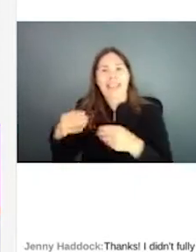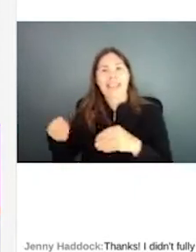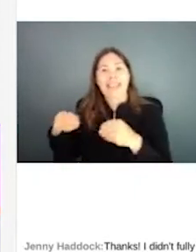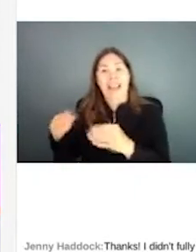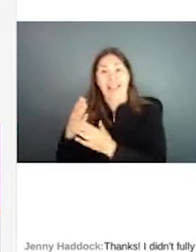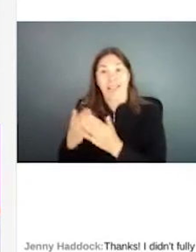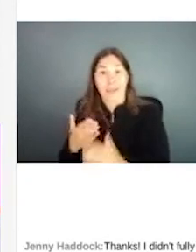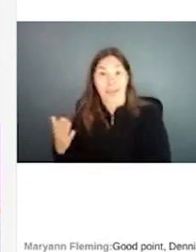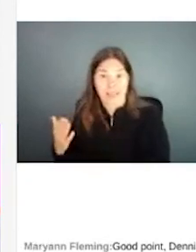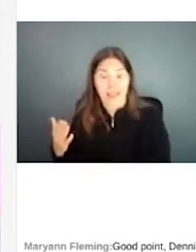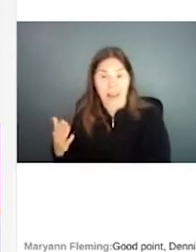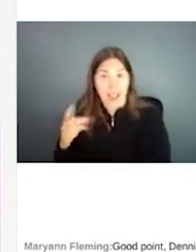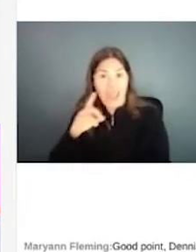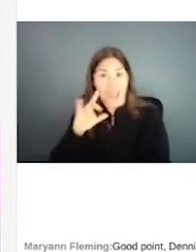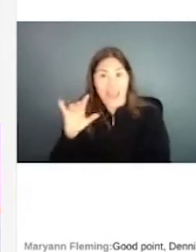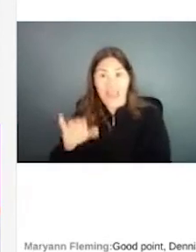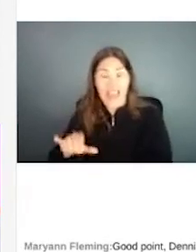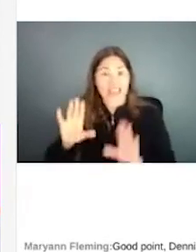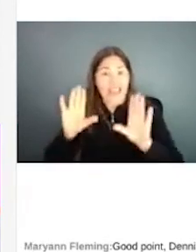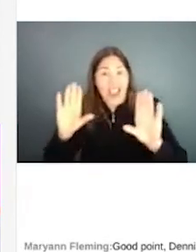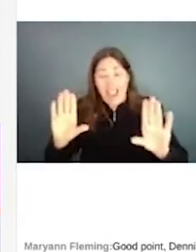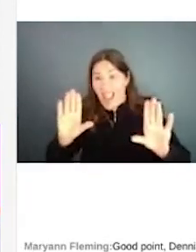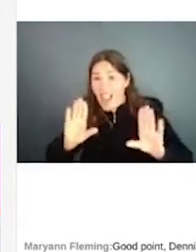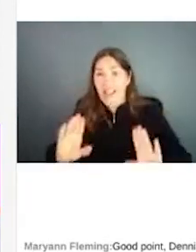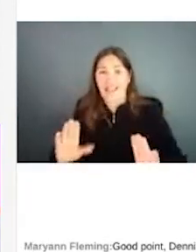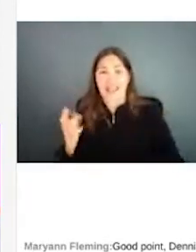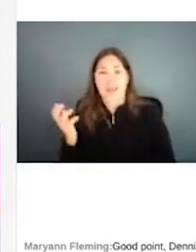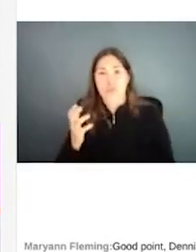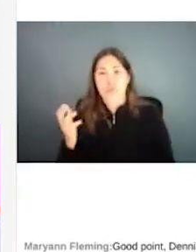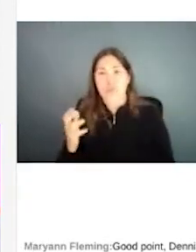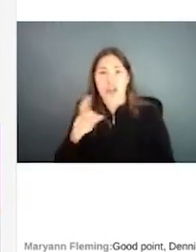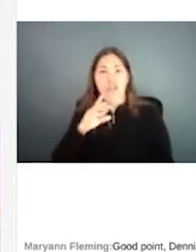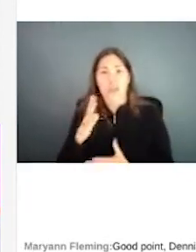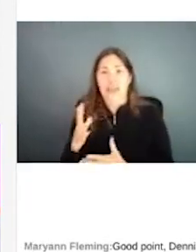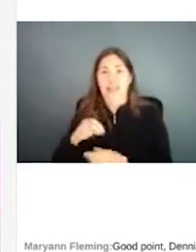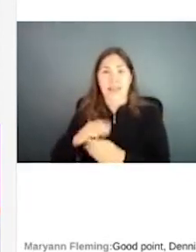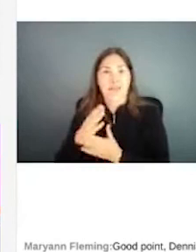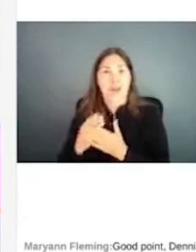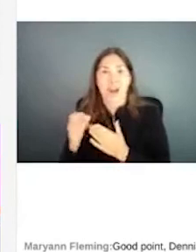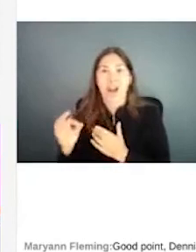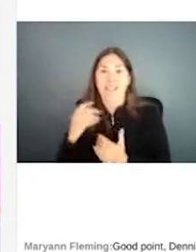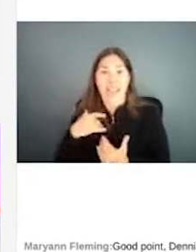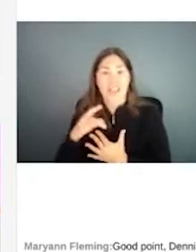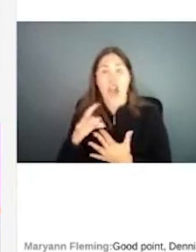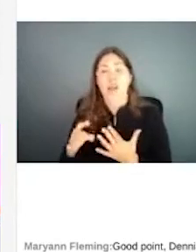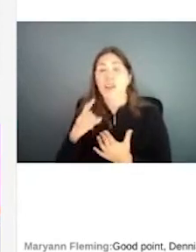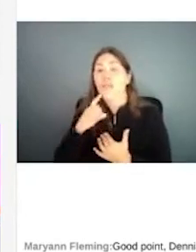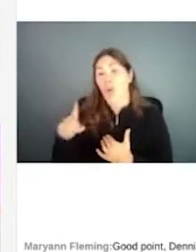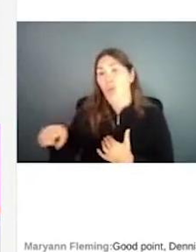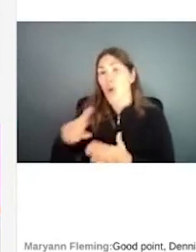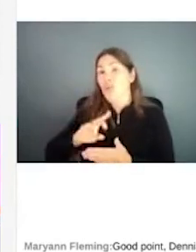things. I think that would be an excellent thing to be have it as an option for these